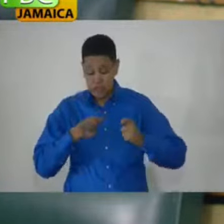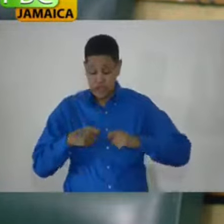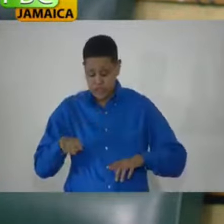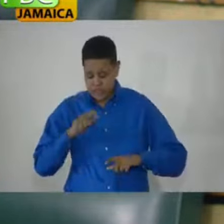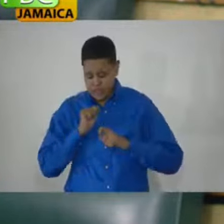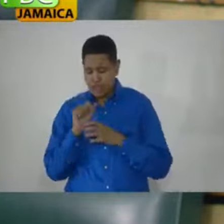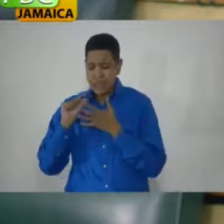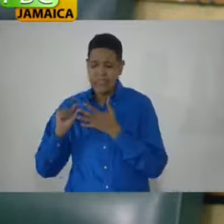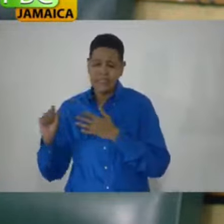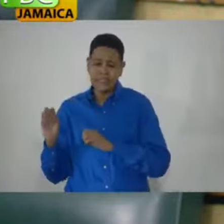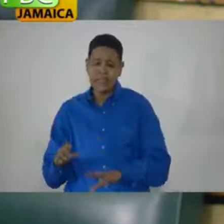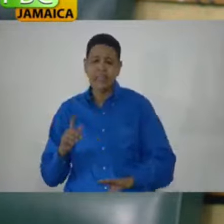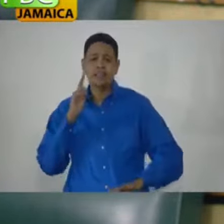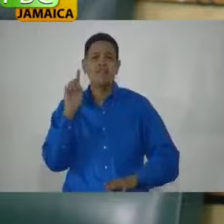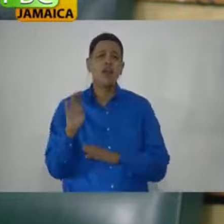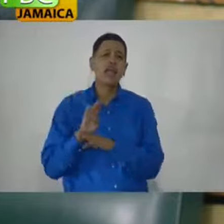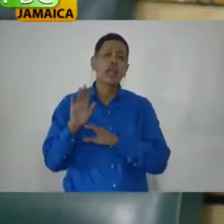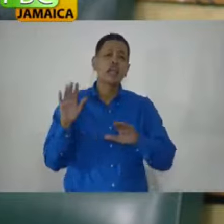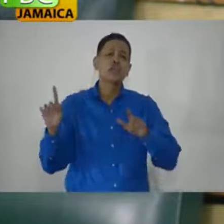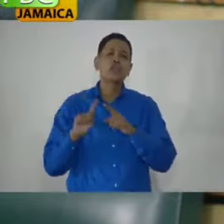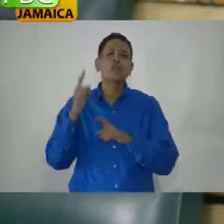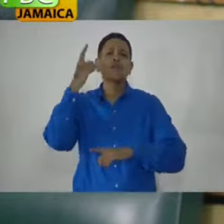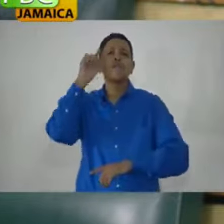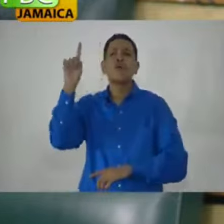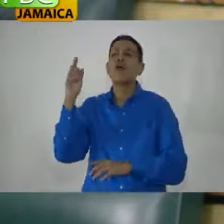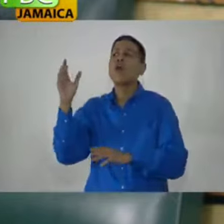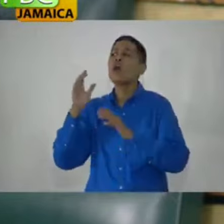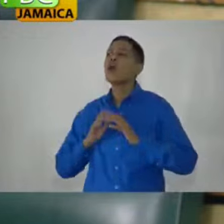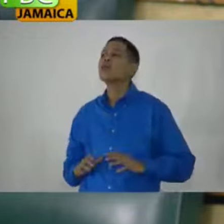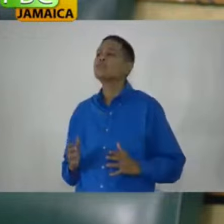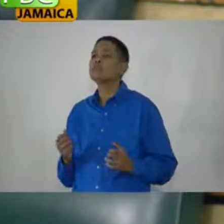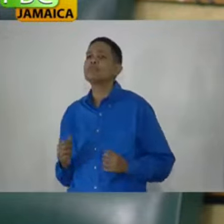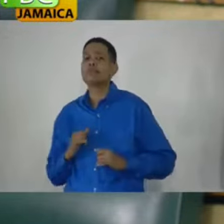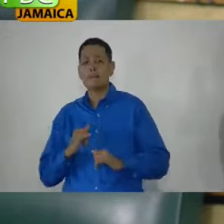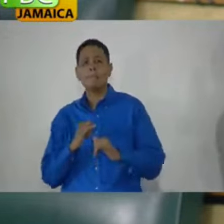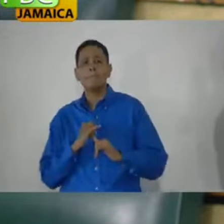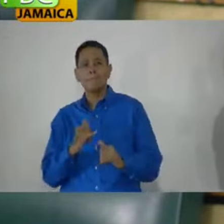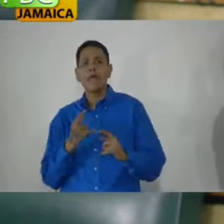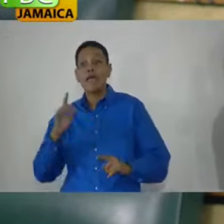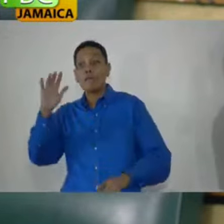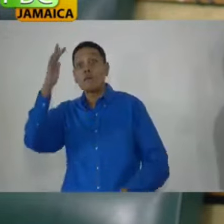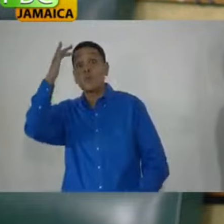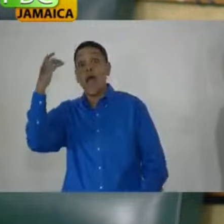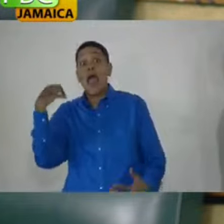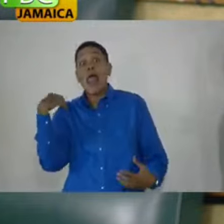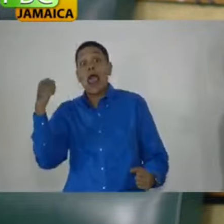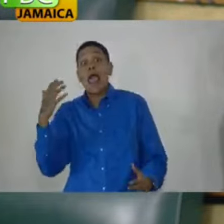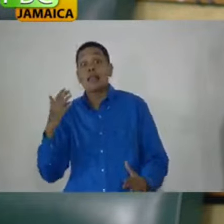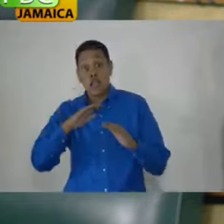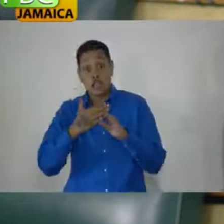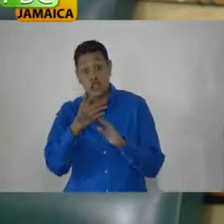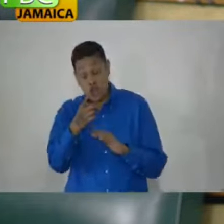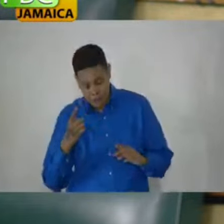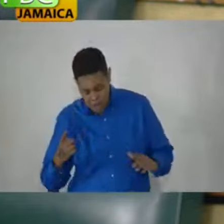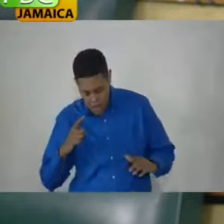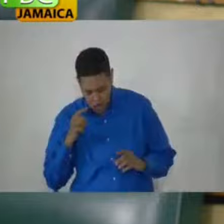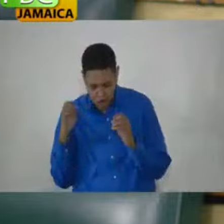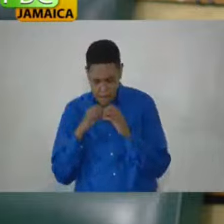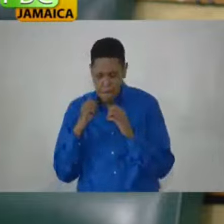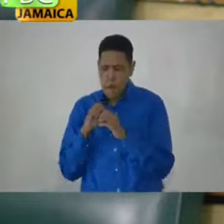the incentives for industry and for consumers alike, because a healthier Jamaica is a